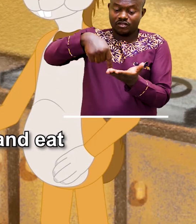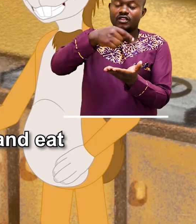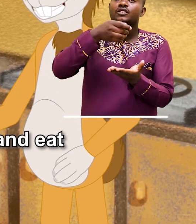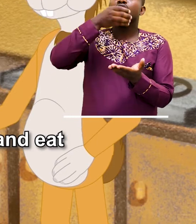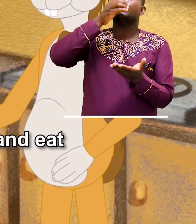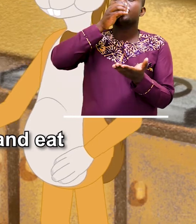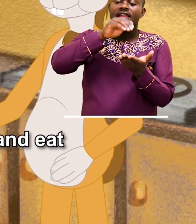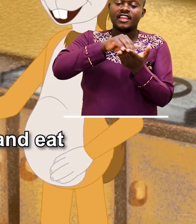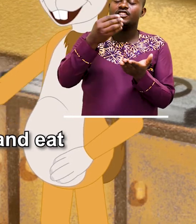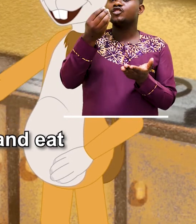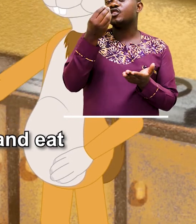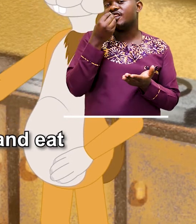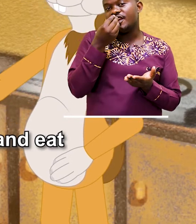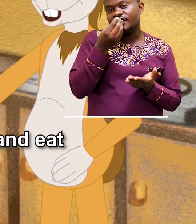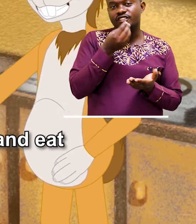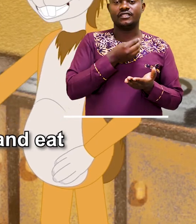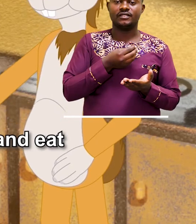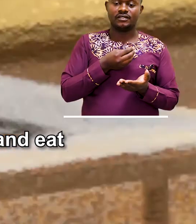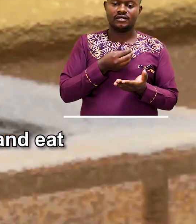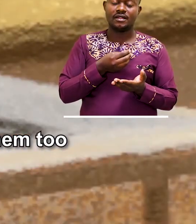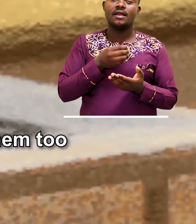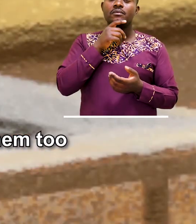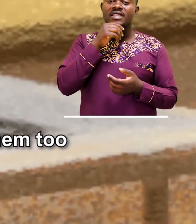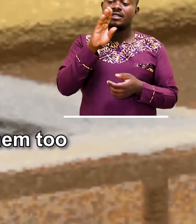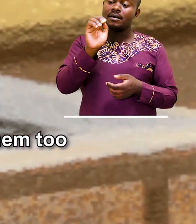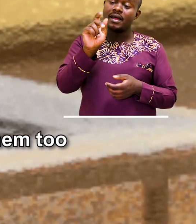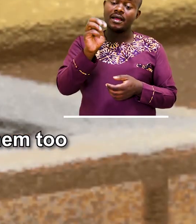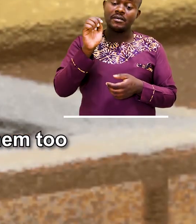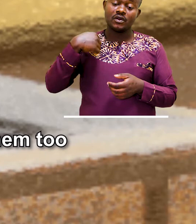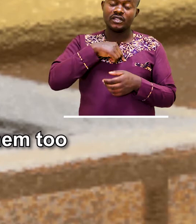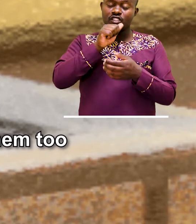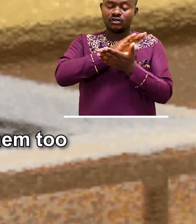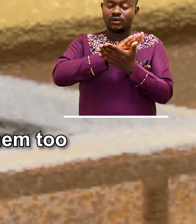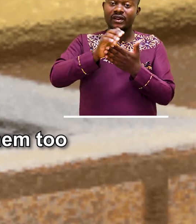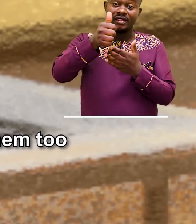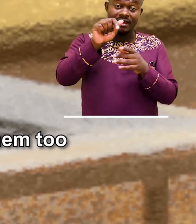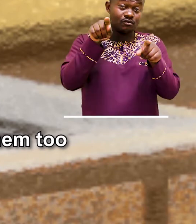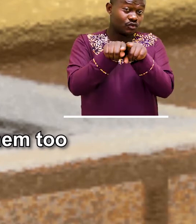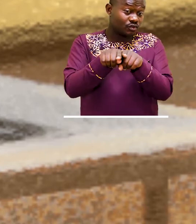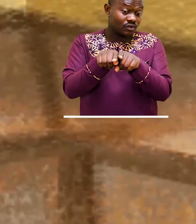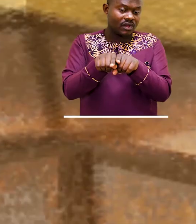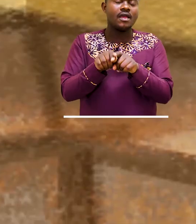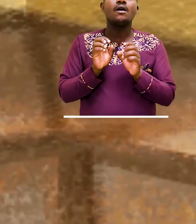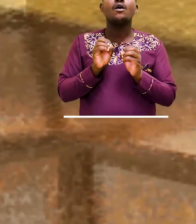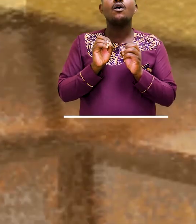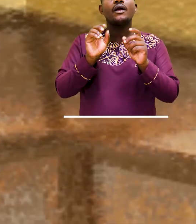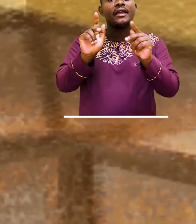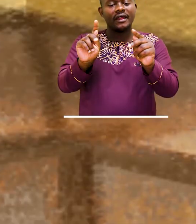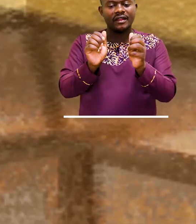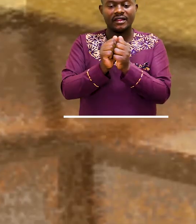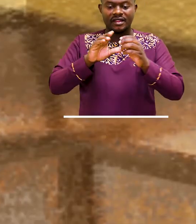plates to drink and eat. Mr. Wakame, we should clean them too.